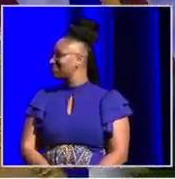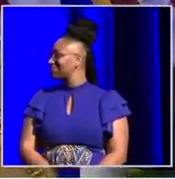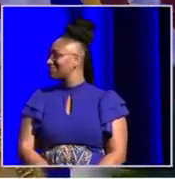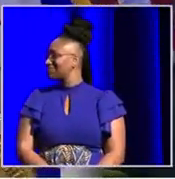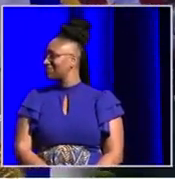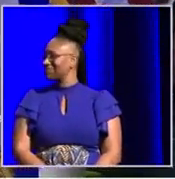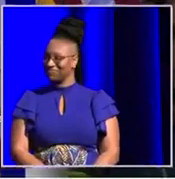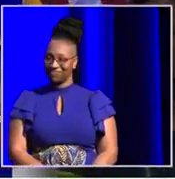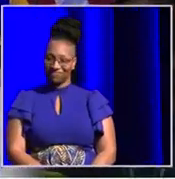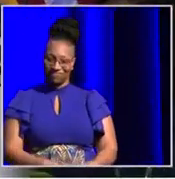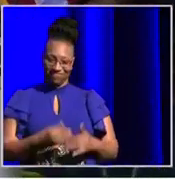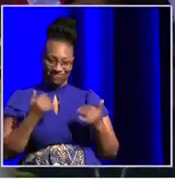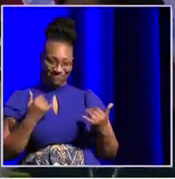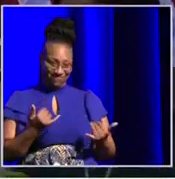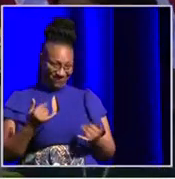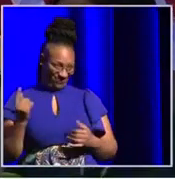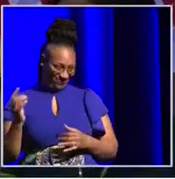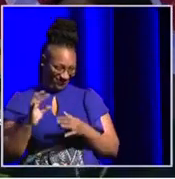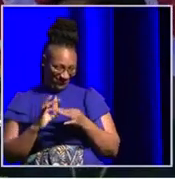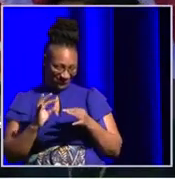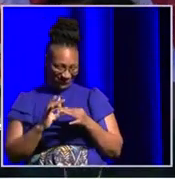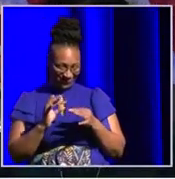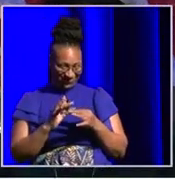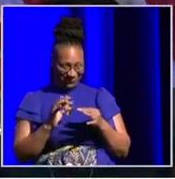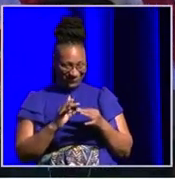My daughter told me to keep it brief.